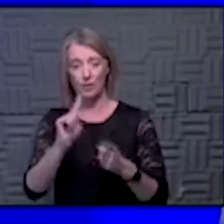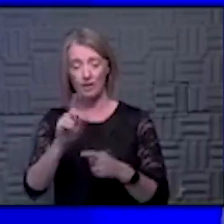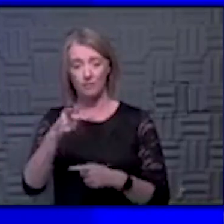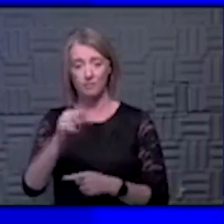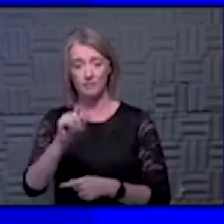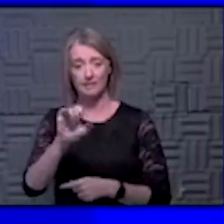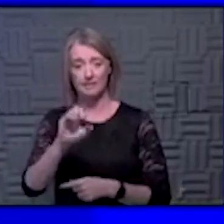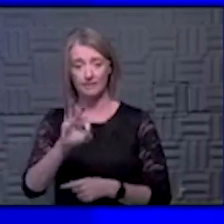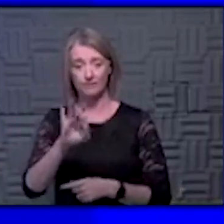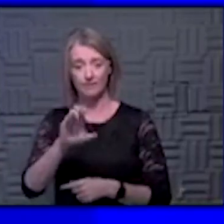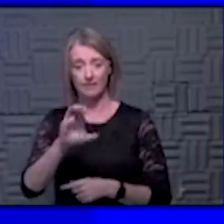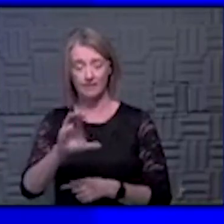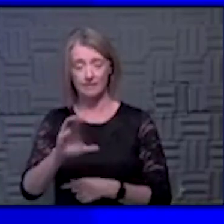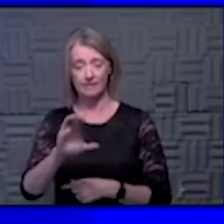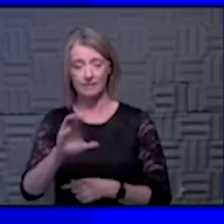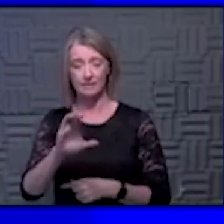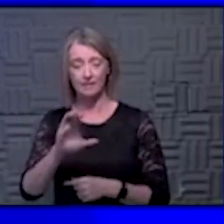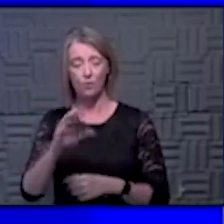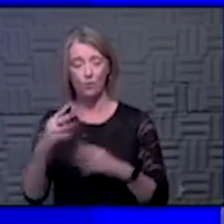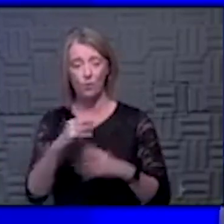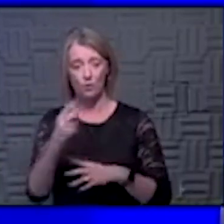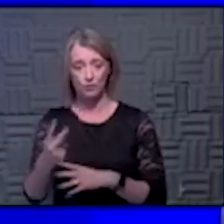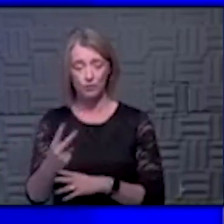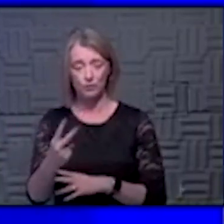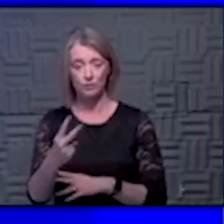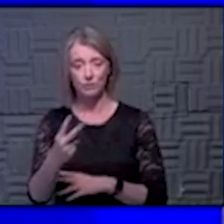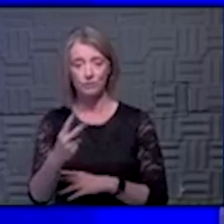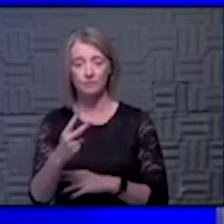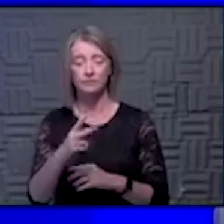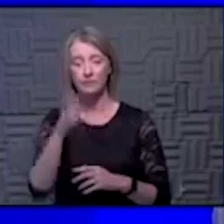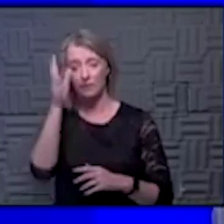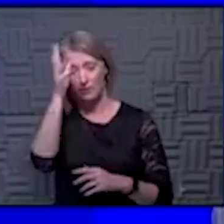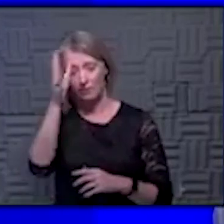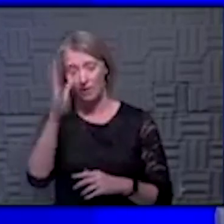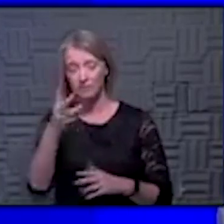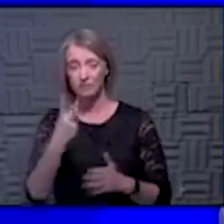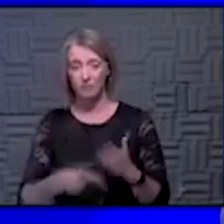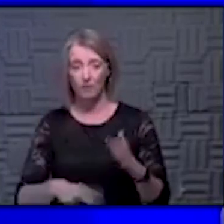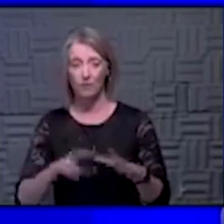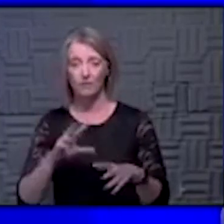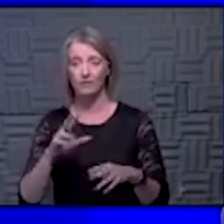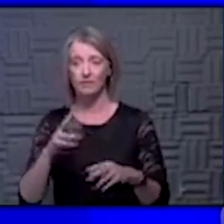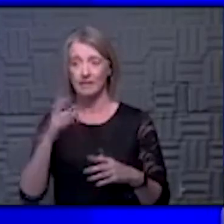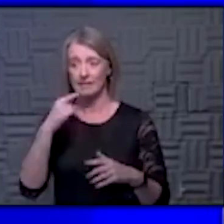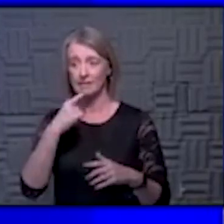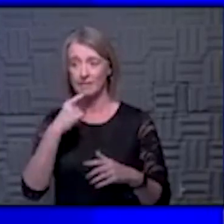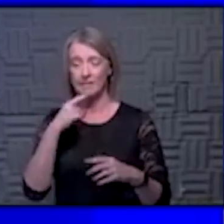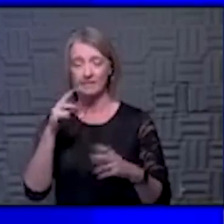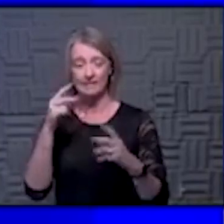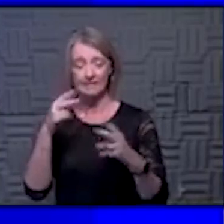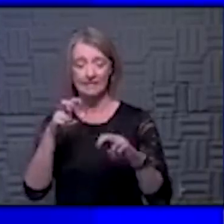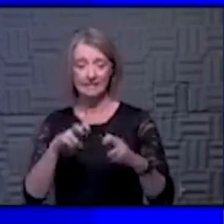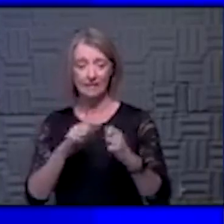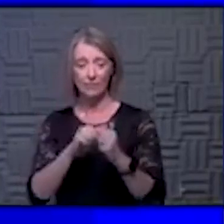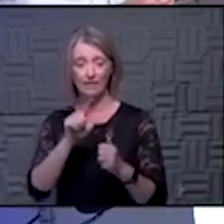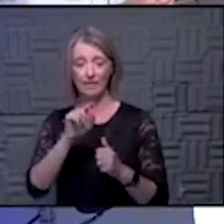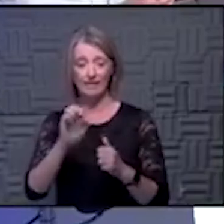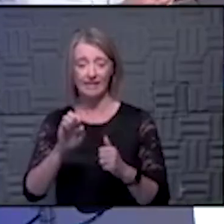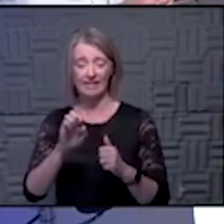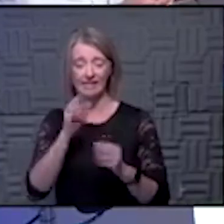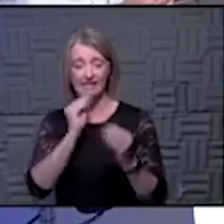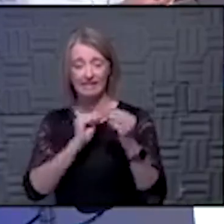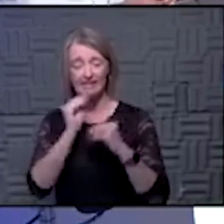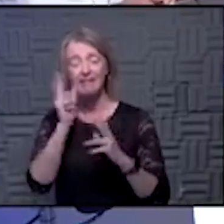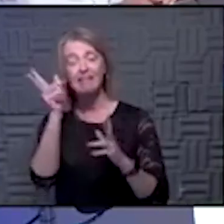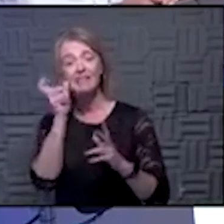in World War II, and my grandpa Darrell was in Italy in World War II as well. John, I miss sitting with you and Lee at the Physicians Lounge,